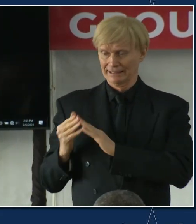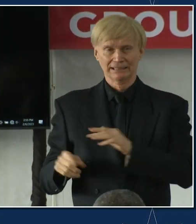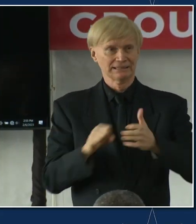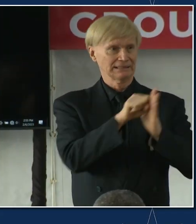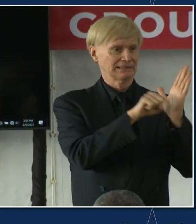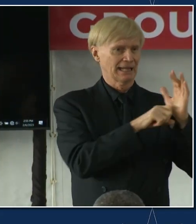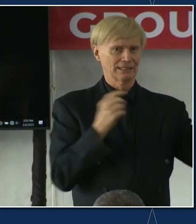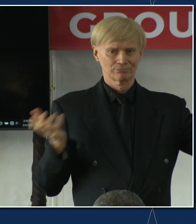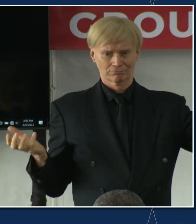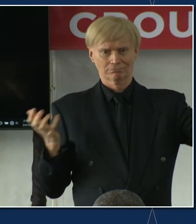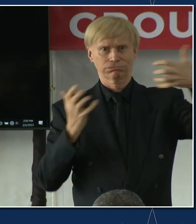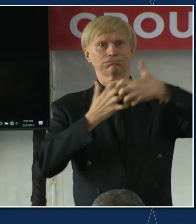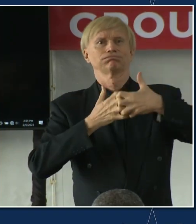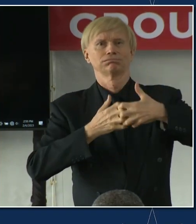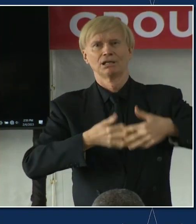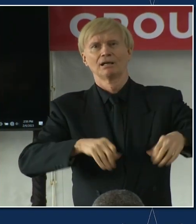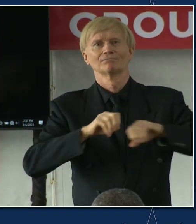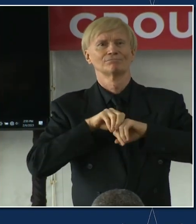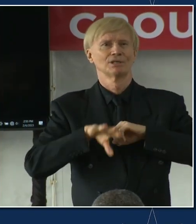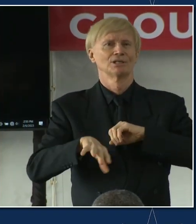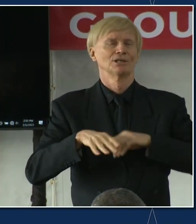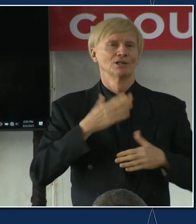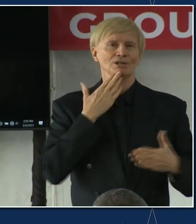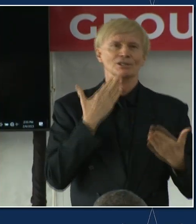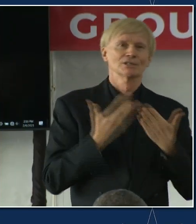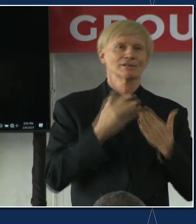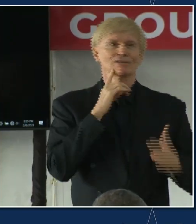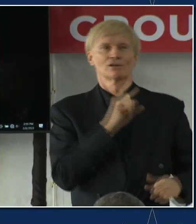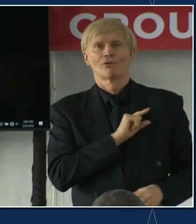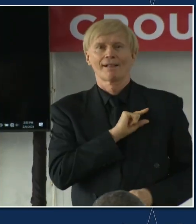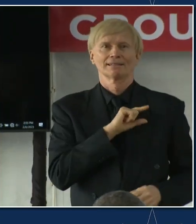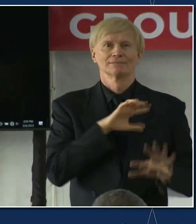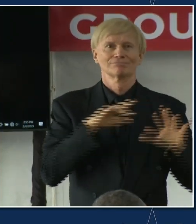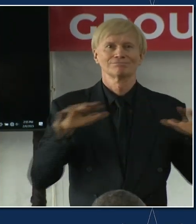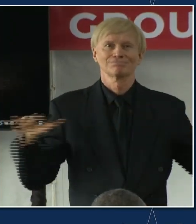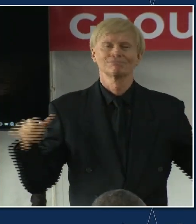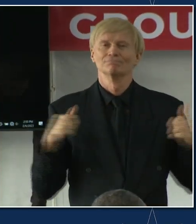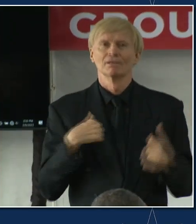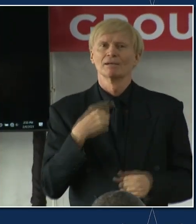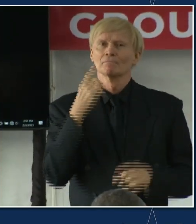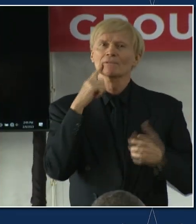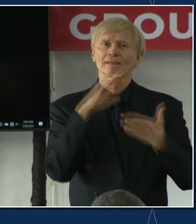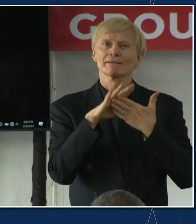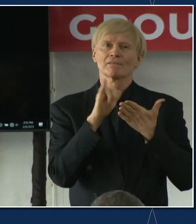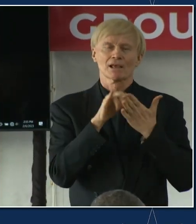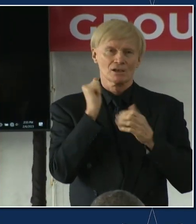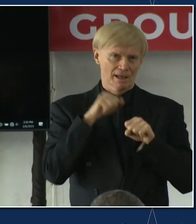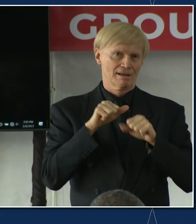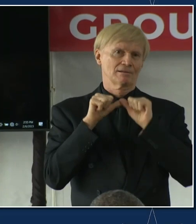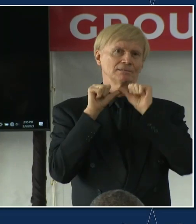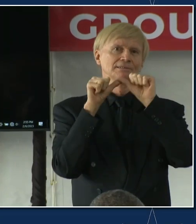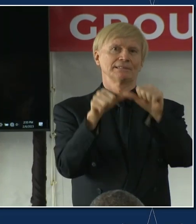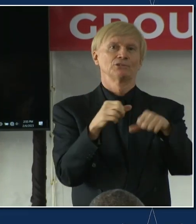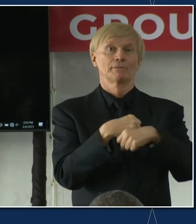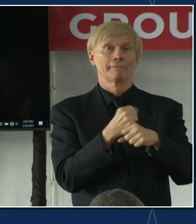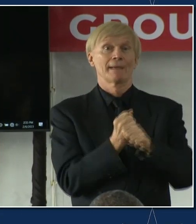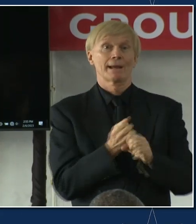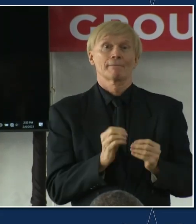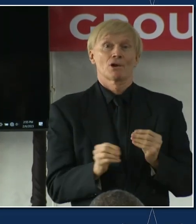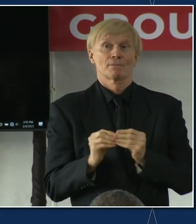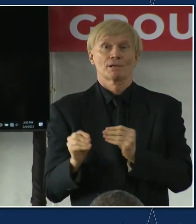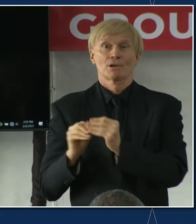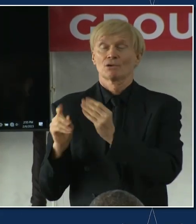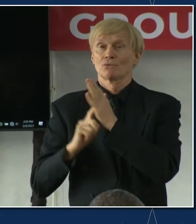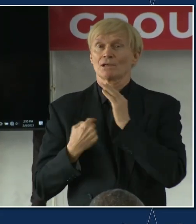things for the film and television industry, and I'm confident that that partnership will continue and make more things like what